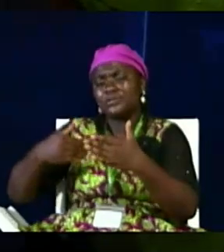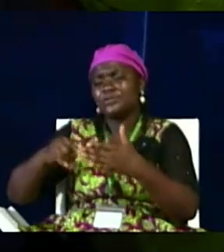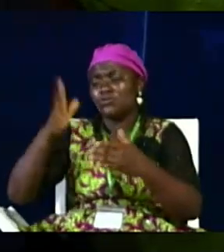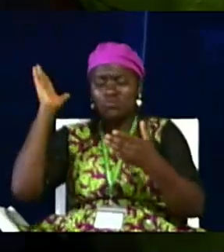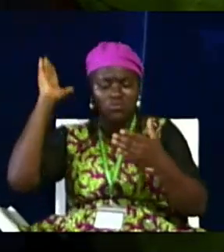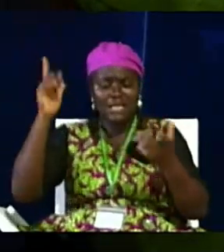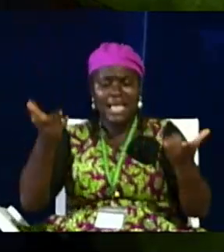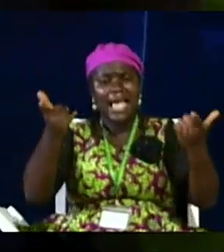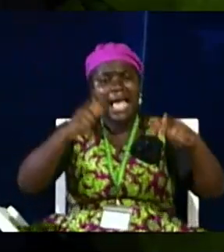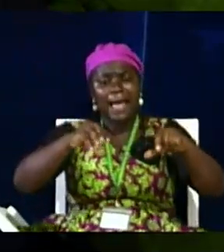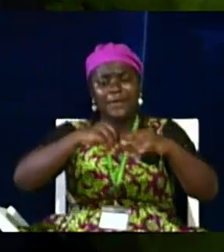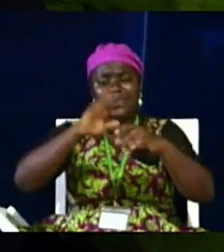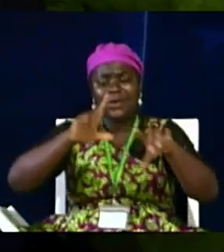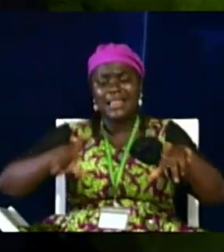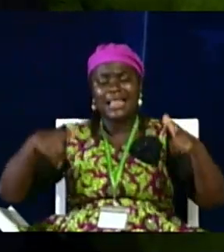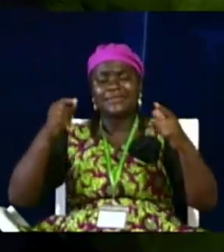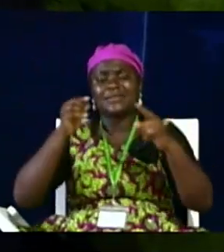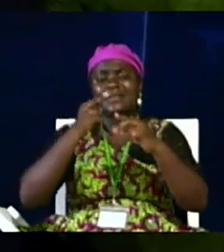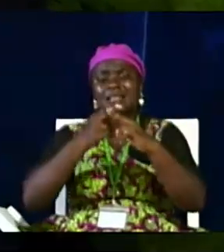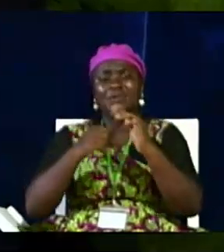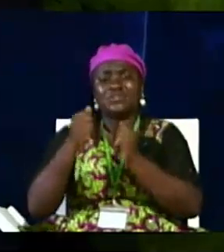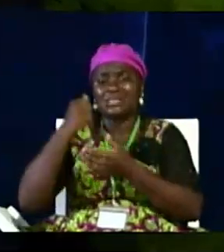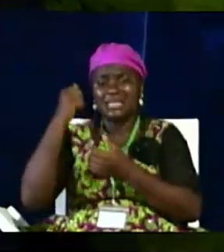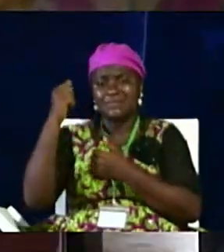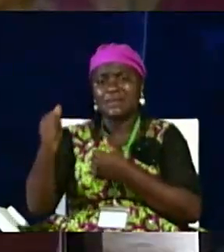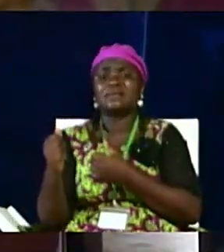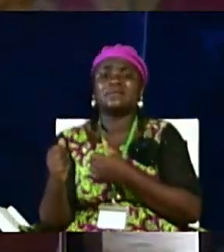in the name of the Lord Jesus.